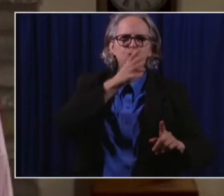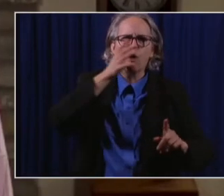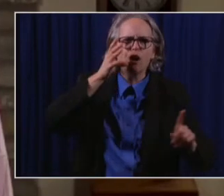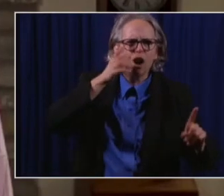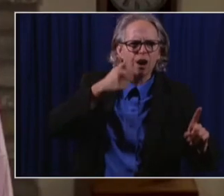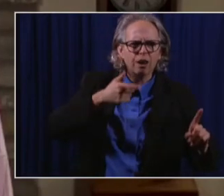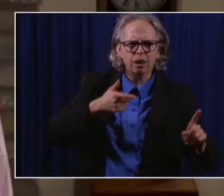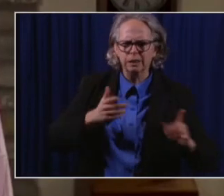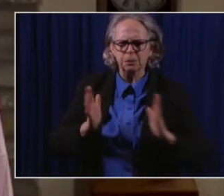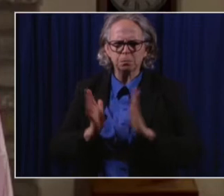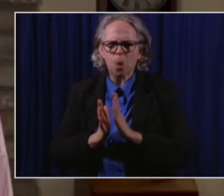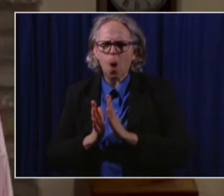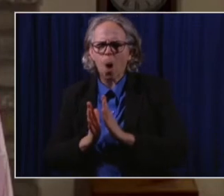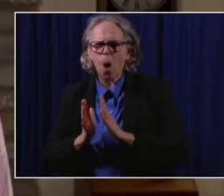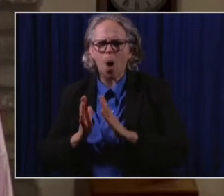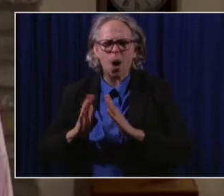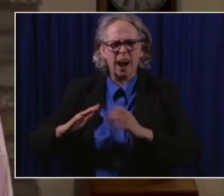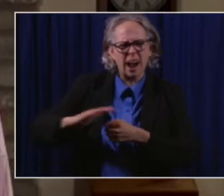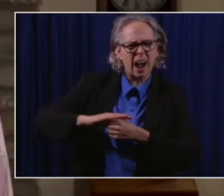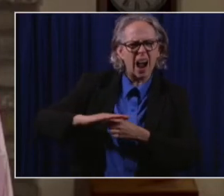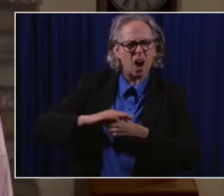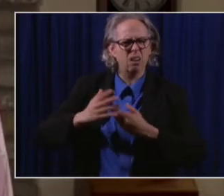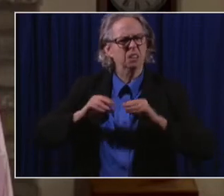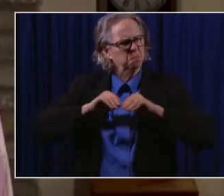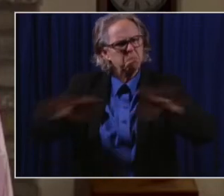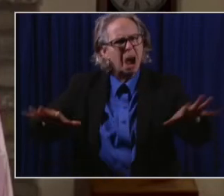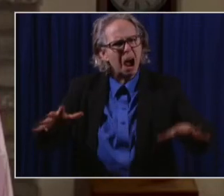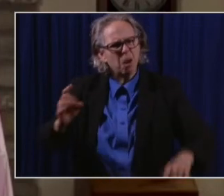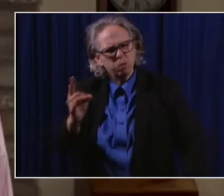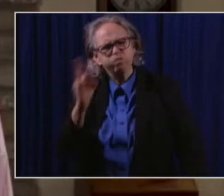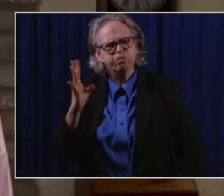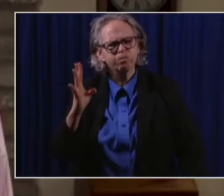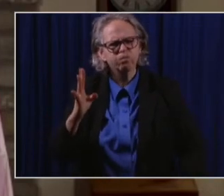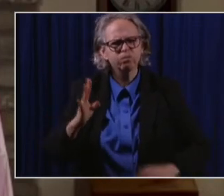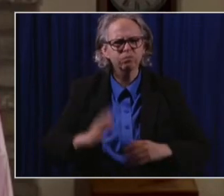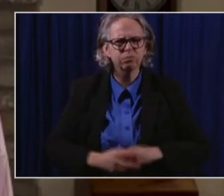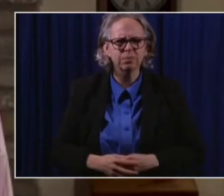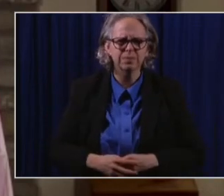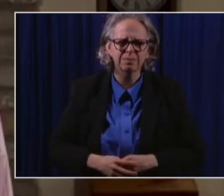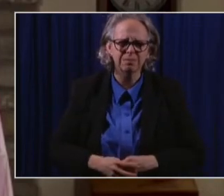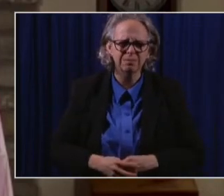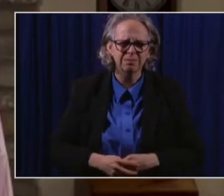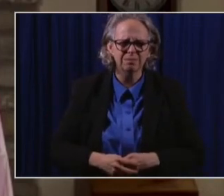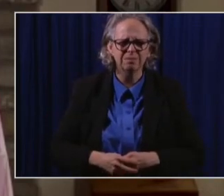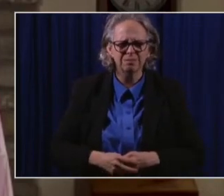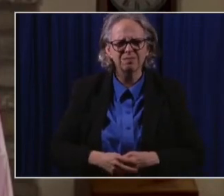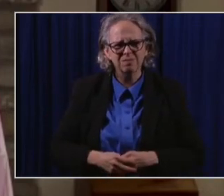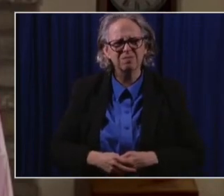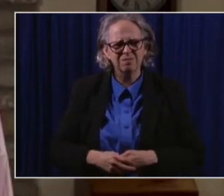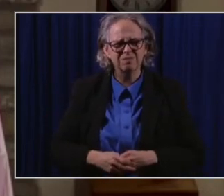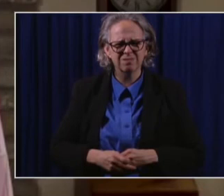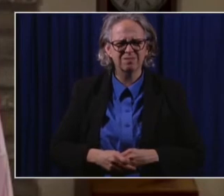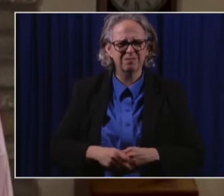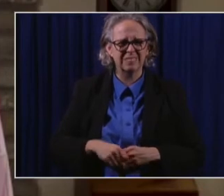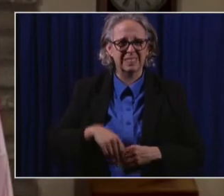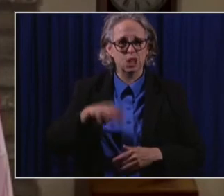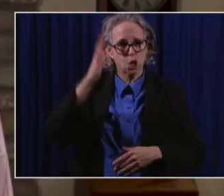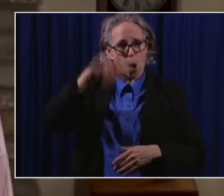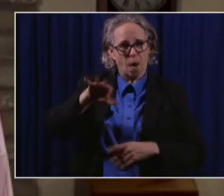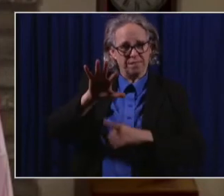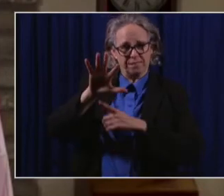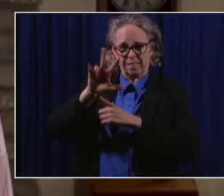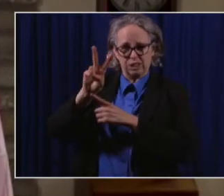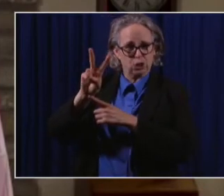high incidence. So if you you go down, the first 52 counties are above that 100 or